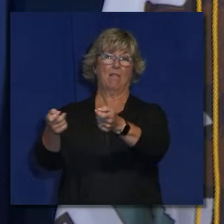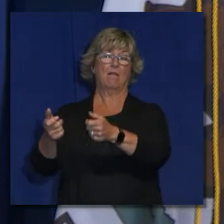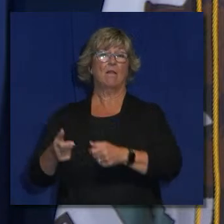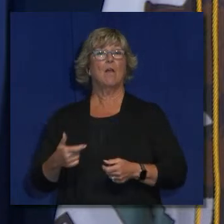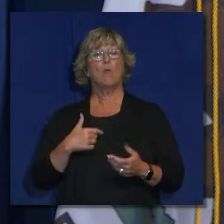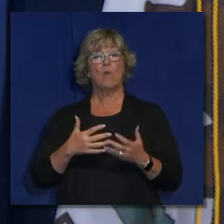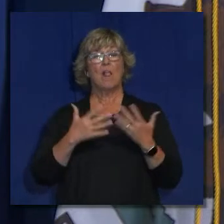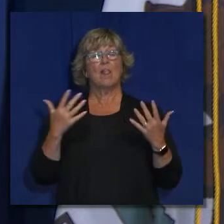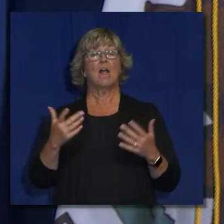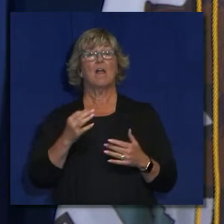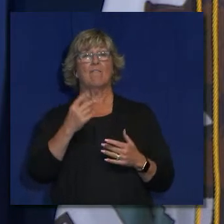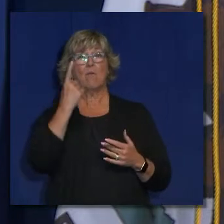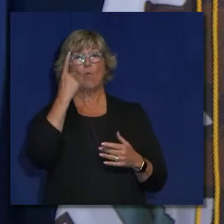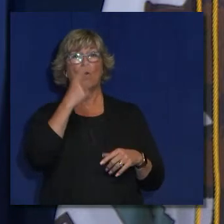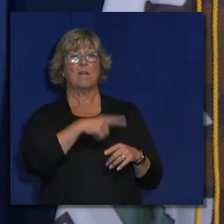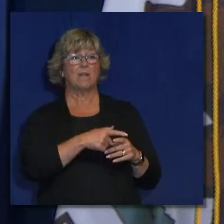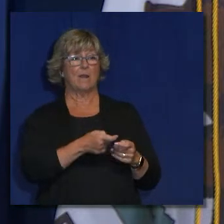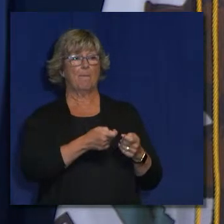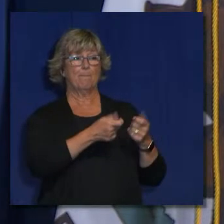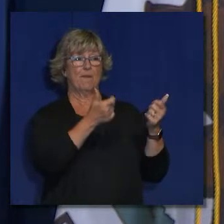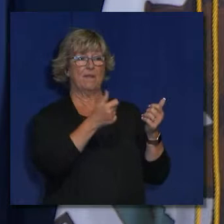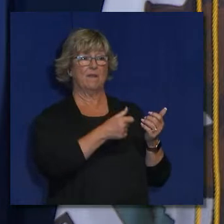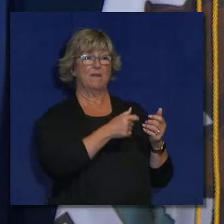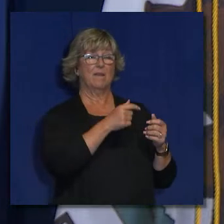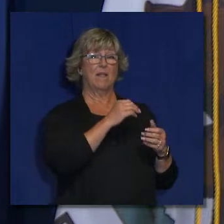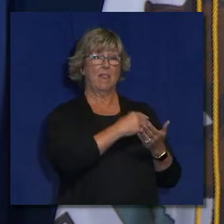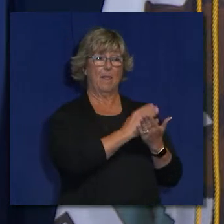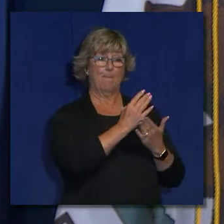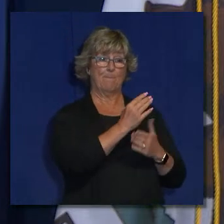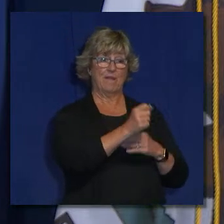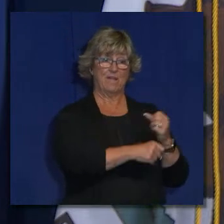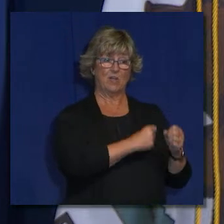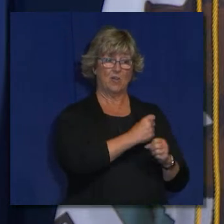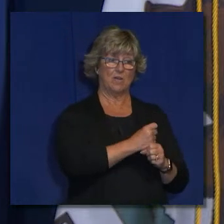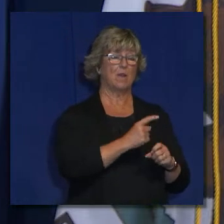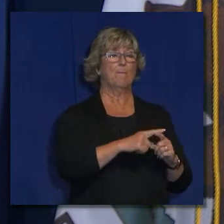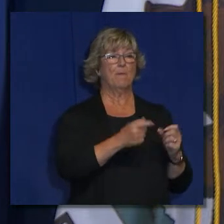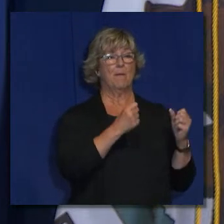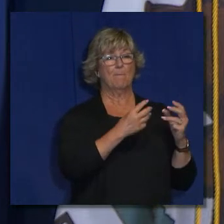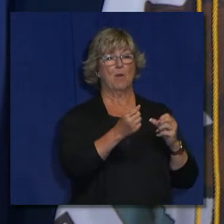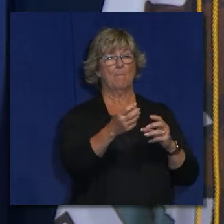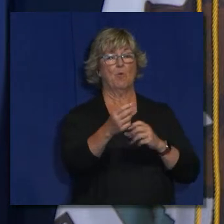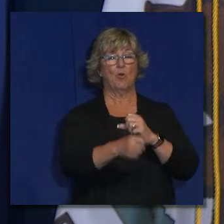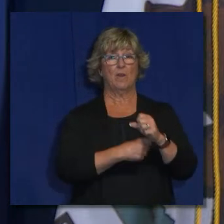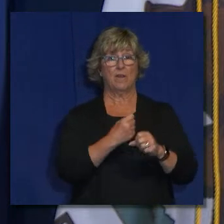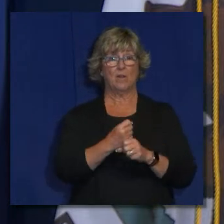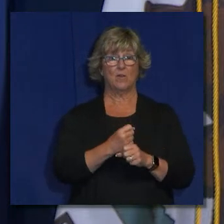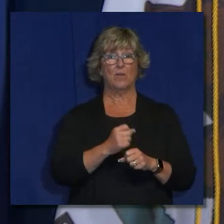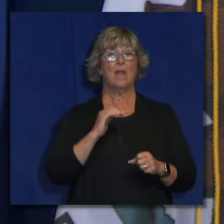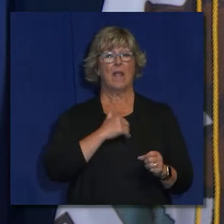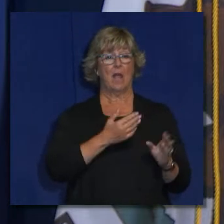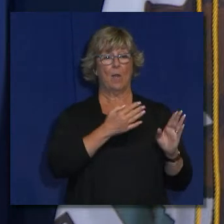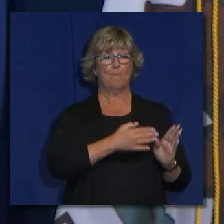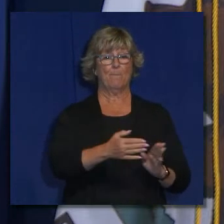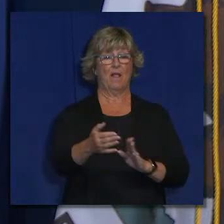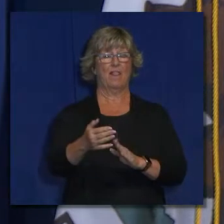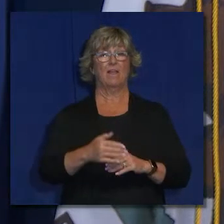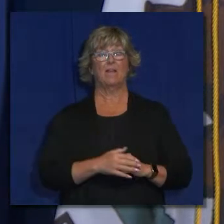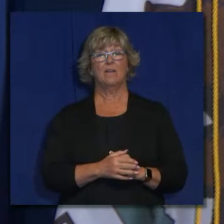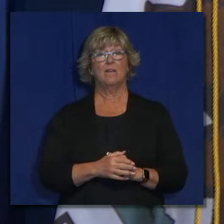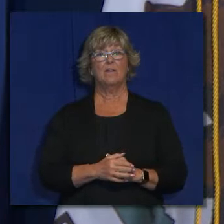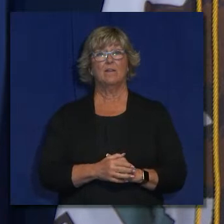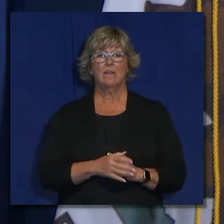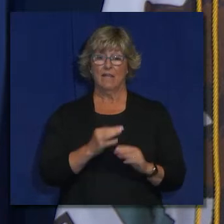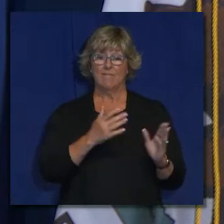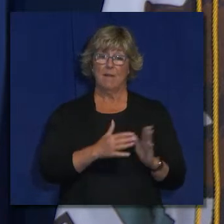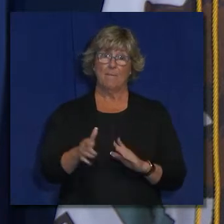a lot of one-time expenditures, not just in the budget year, but in the multi-year. And while that is our plan, if